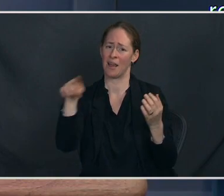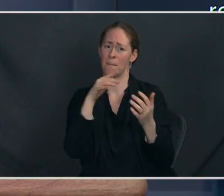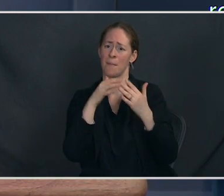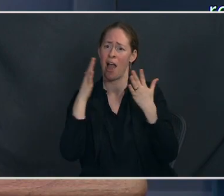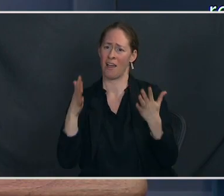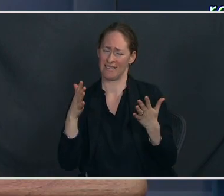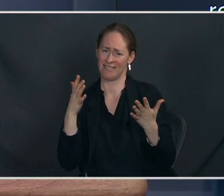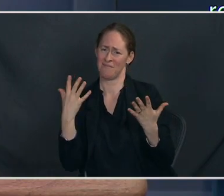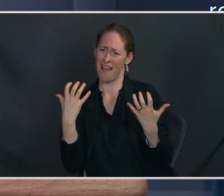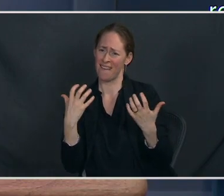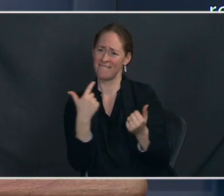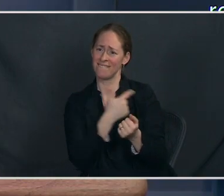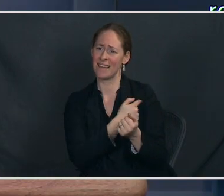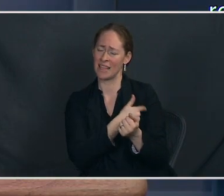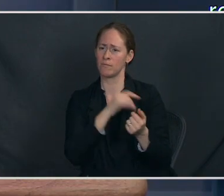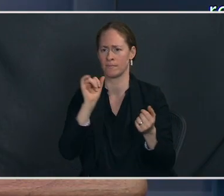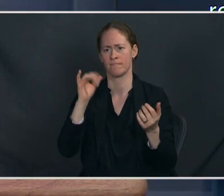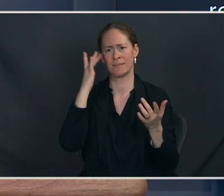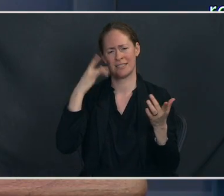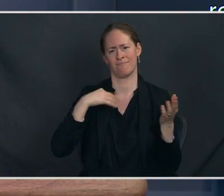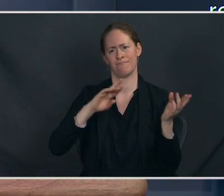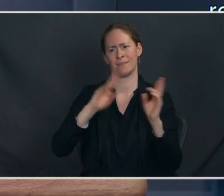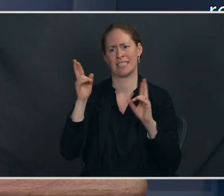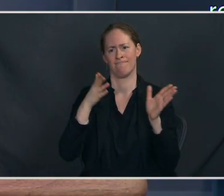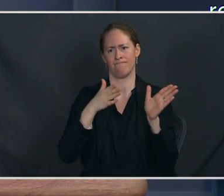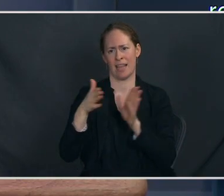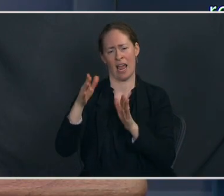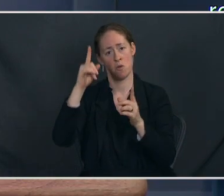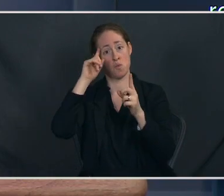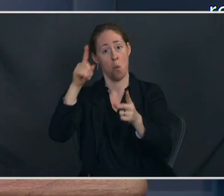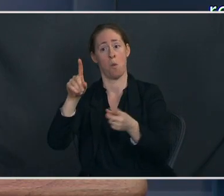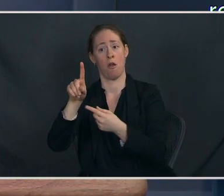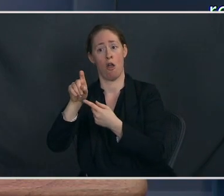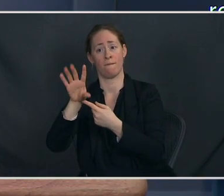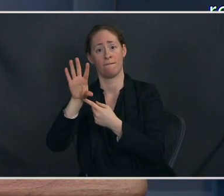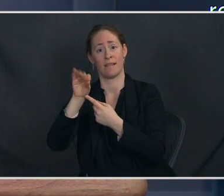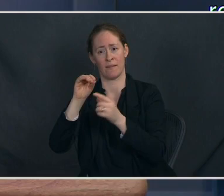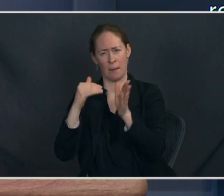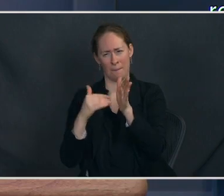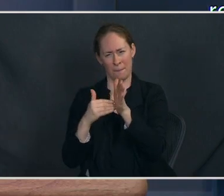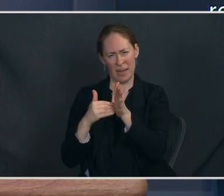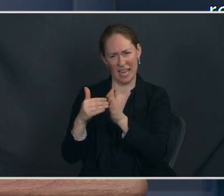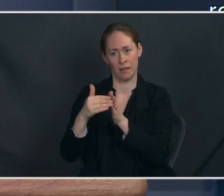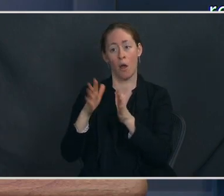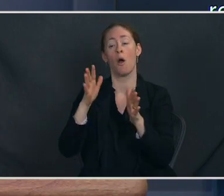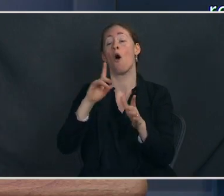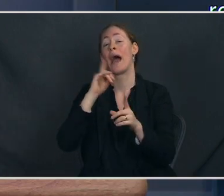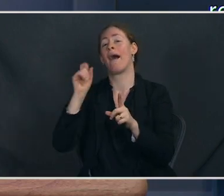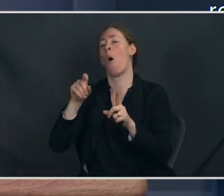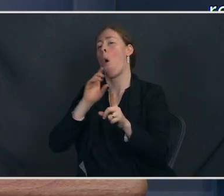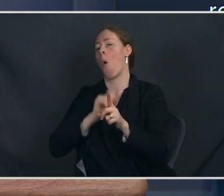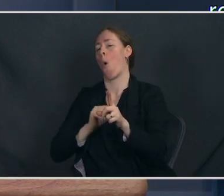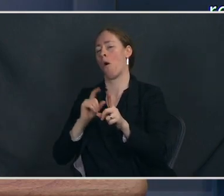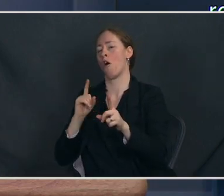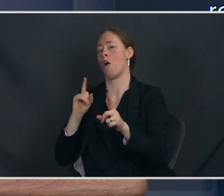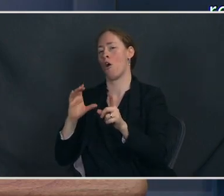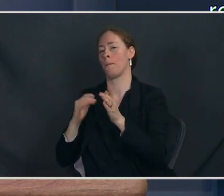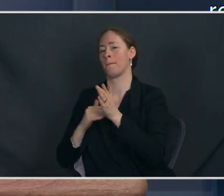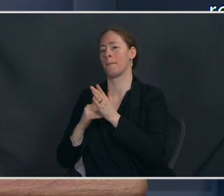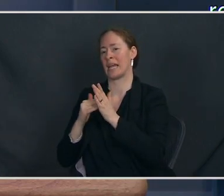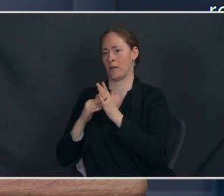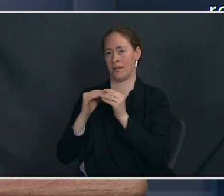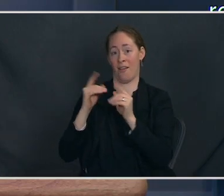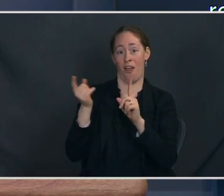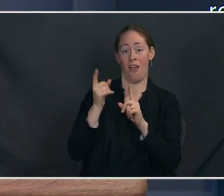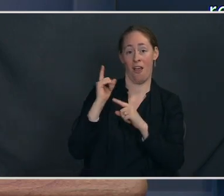set the bold goal of 100 million shots in the arms of Americans in 100 days to begin with. I would just remind everyone, this has literally never been done